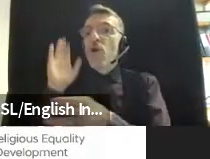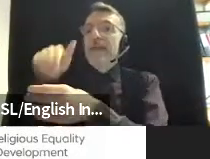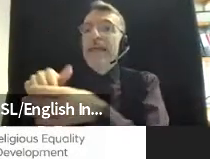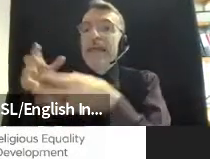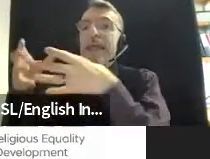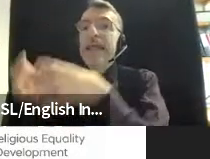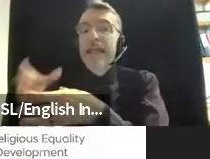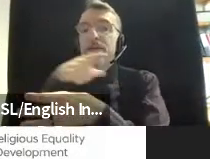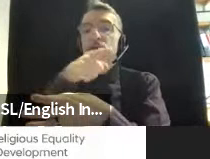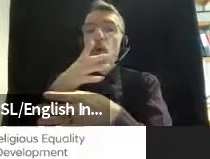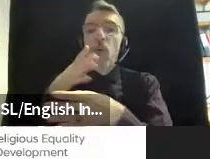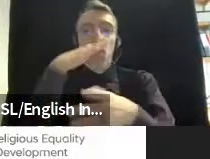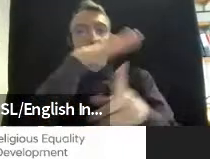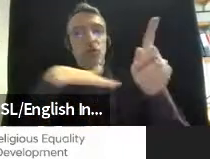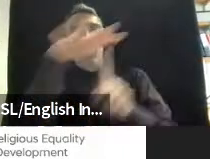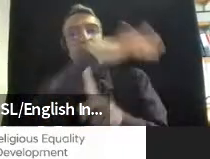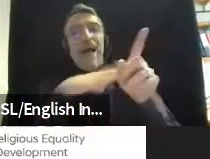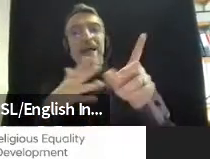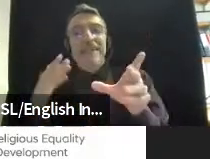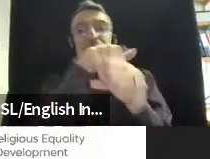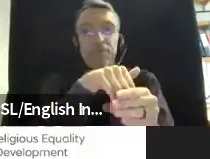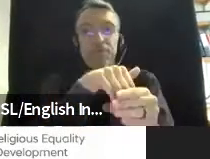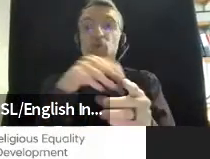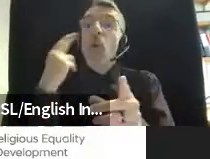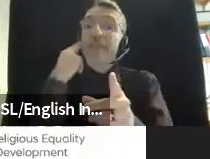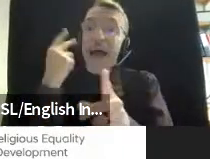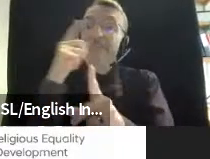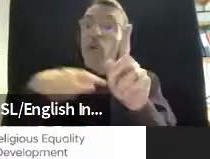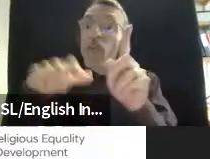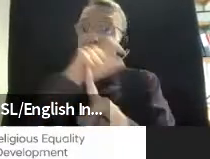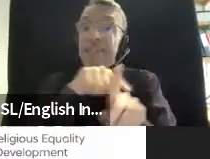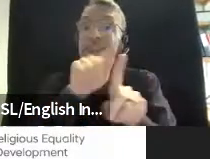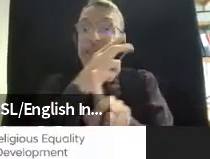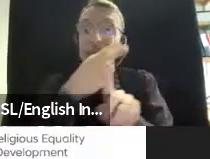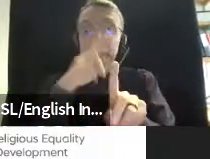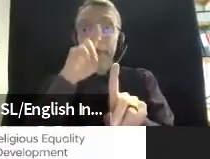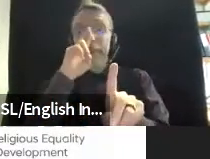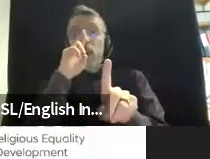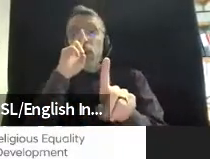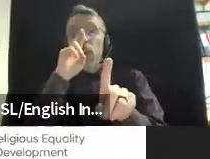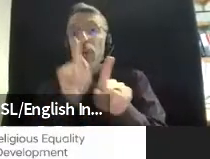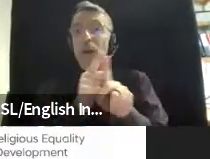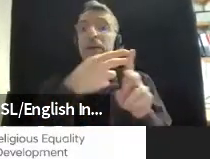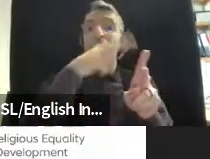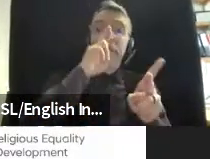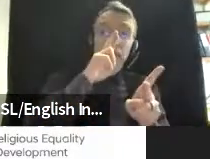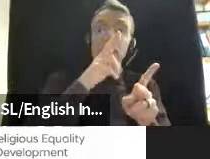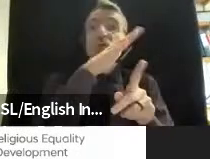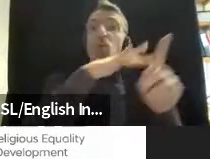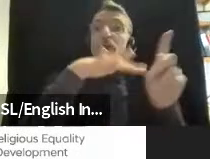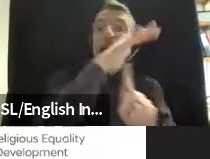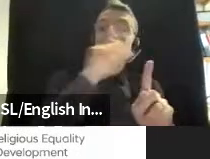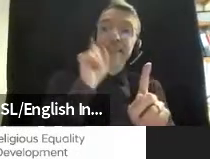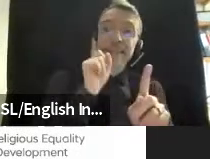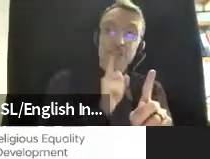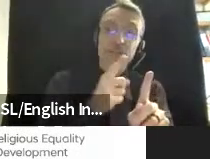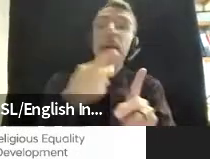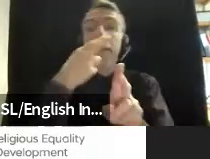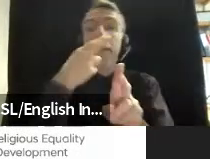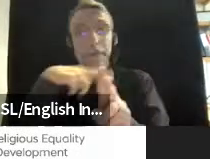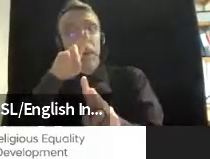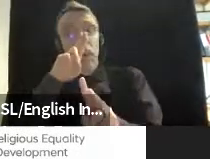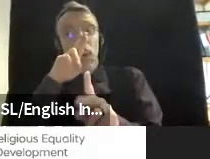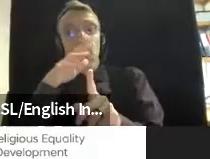excluded even by the deaf community. But on the other hand, there was one positive impact